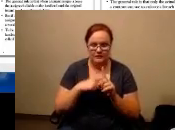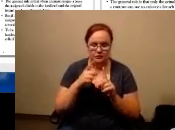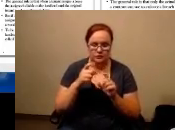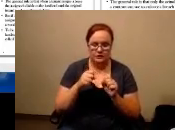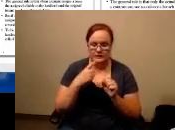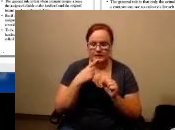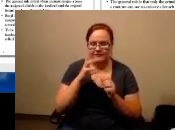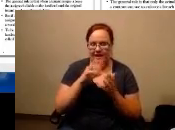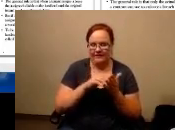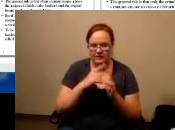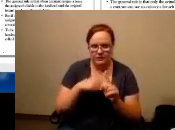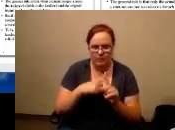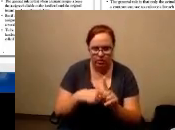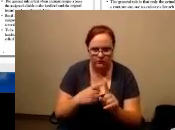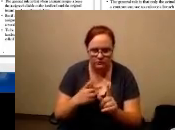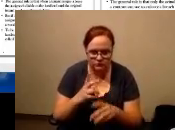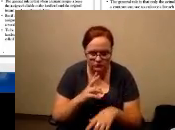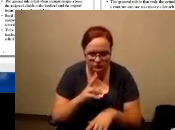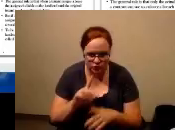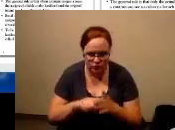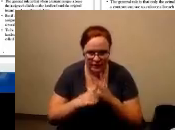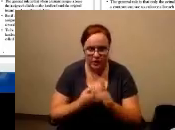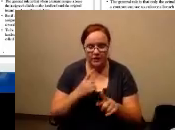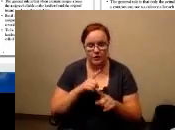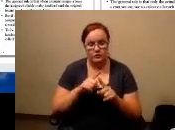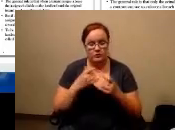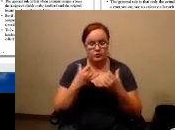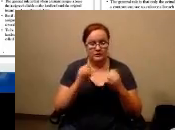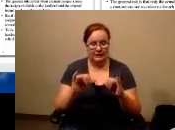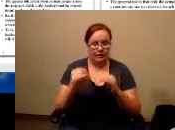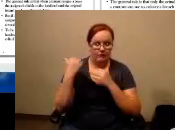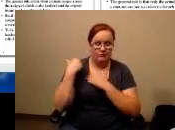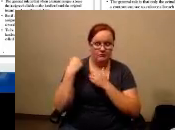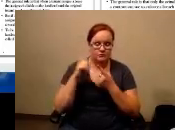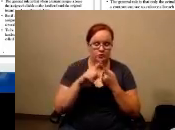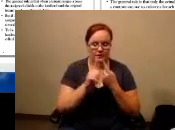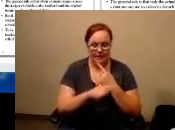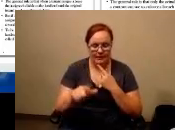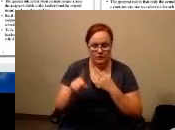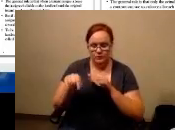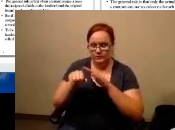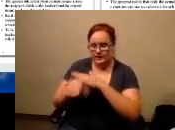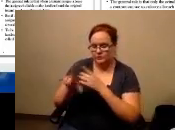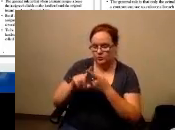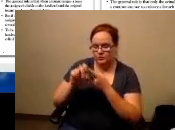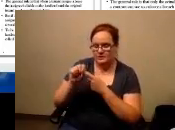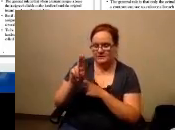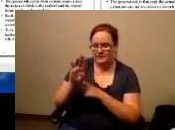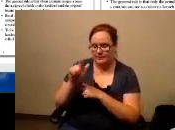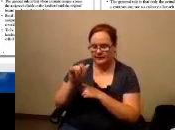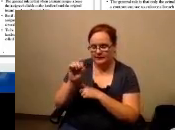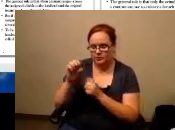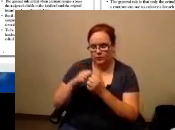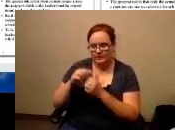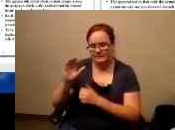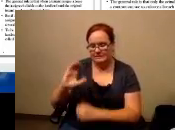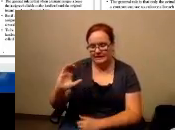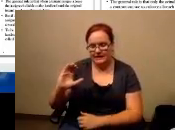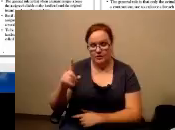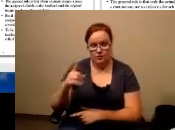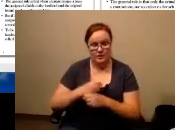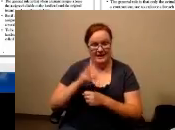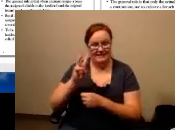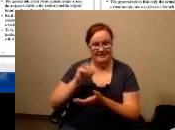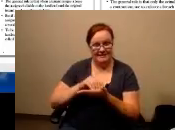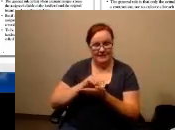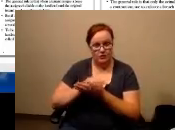$5,000 a month. You're still liable to the landlord, however. And you enter into a sublease with C and get $6,000 a month. You can